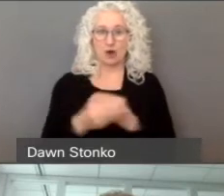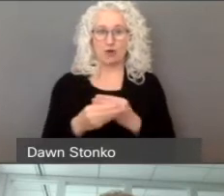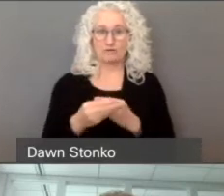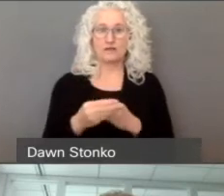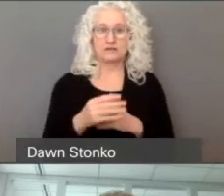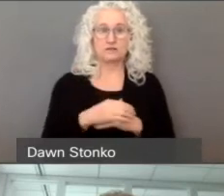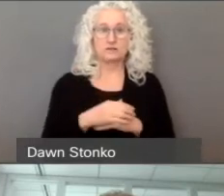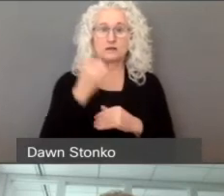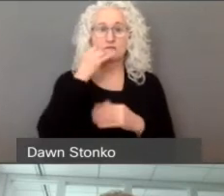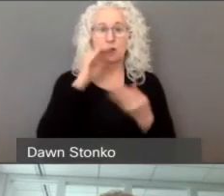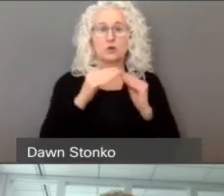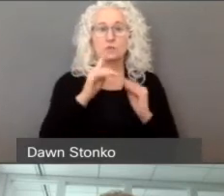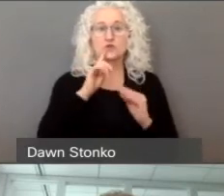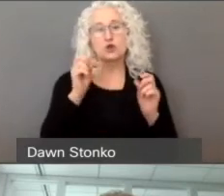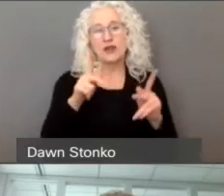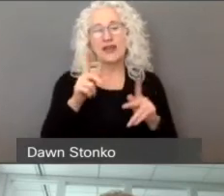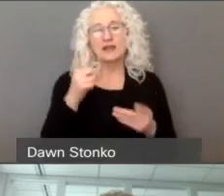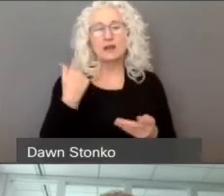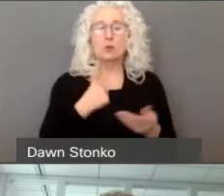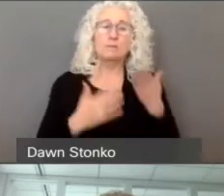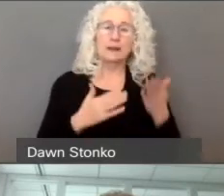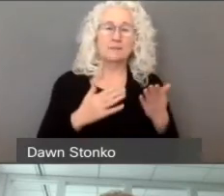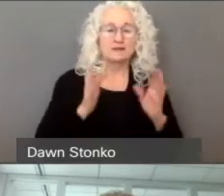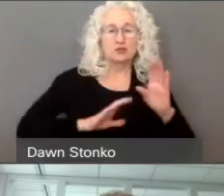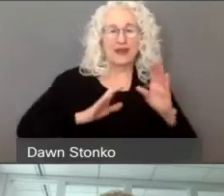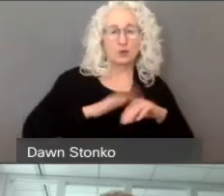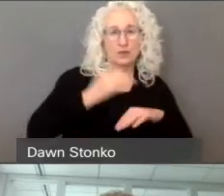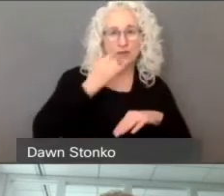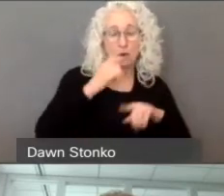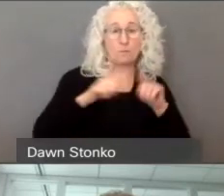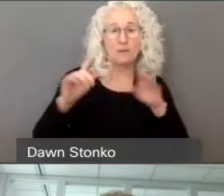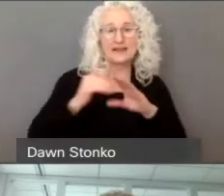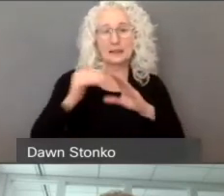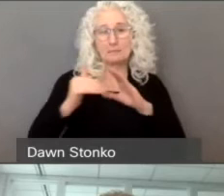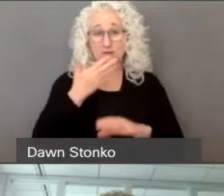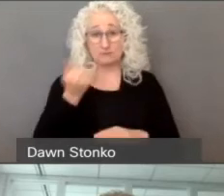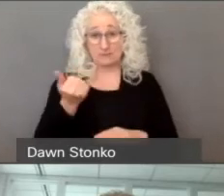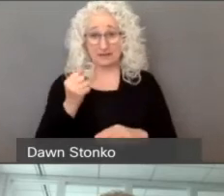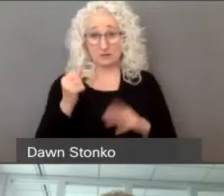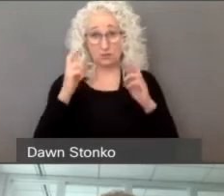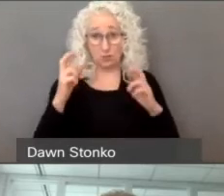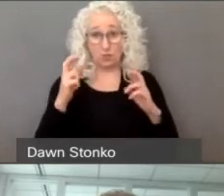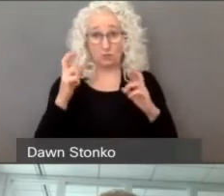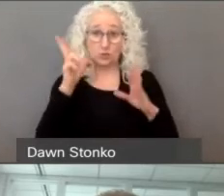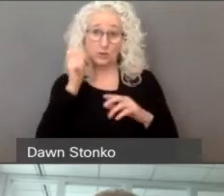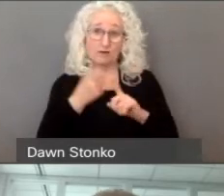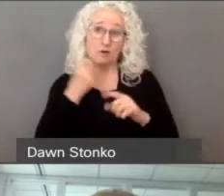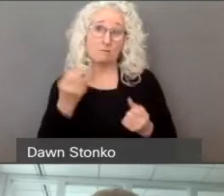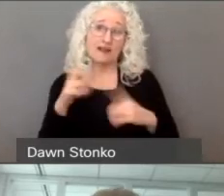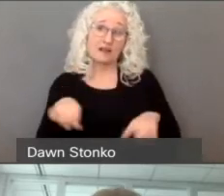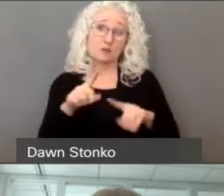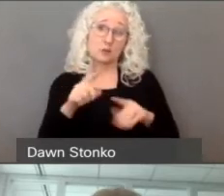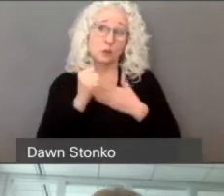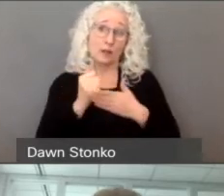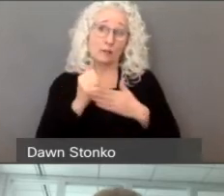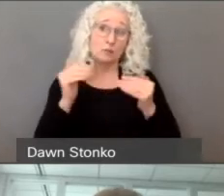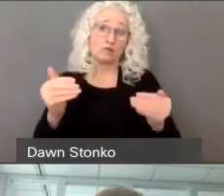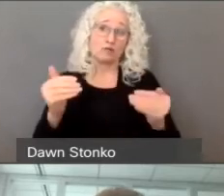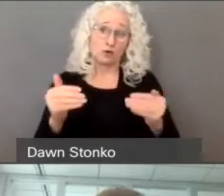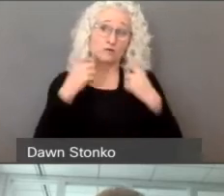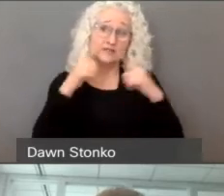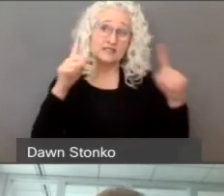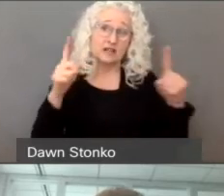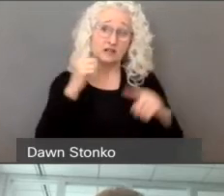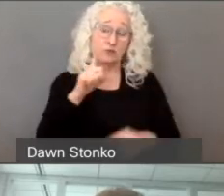are okay, but we might be on the phone, so email is best. And we hope to hear from many of you to help you move forward successfully in 2020. Thank